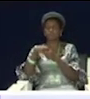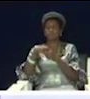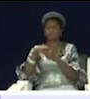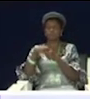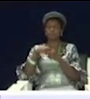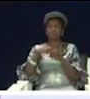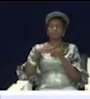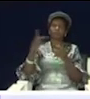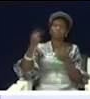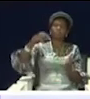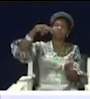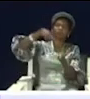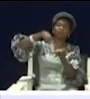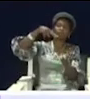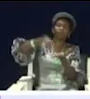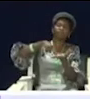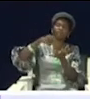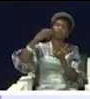the representative of